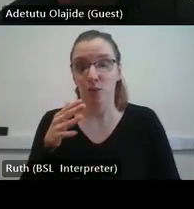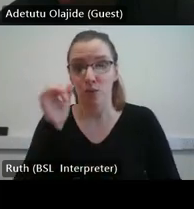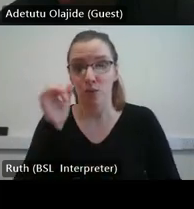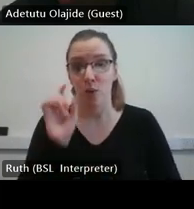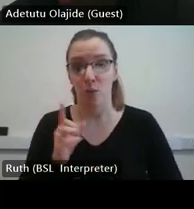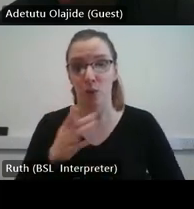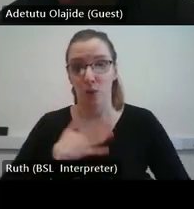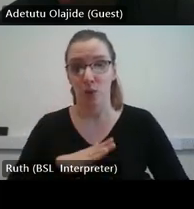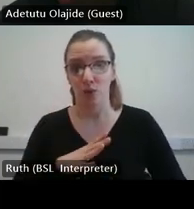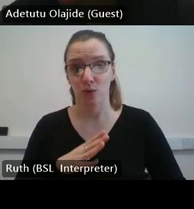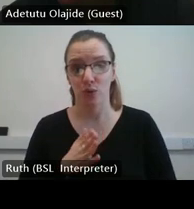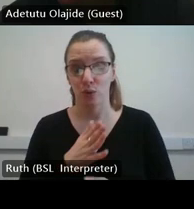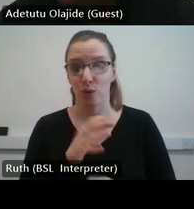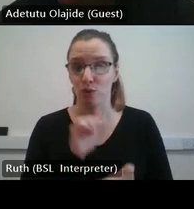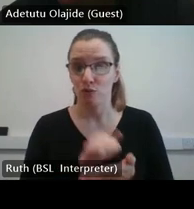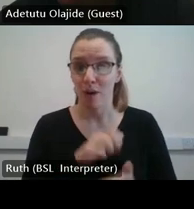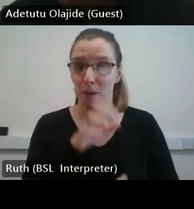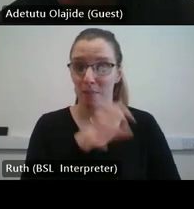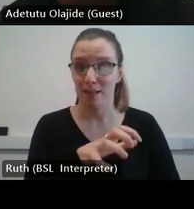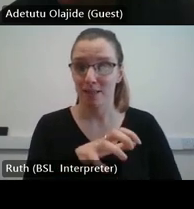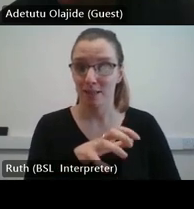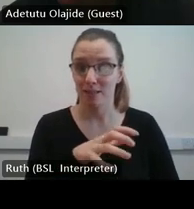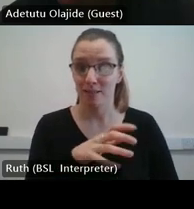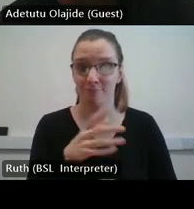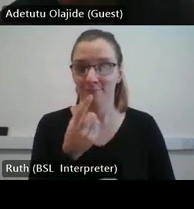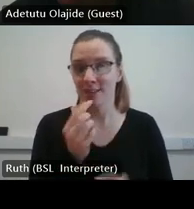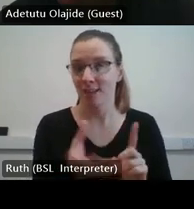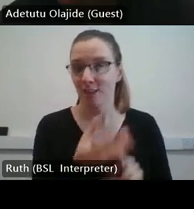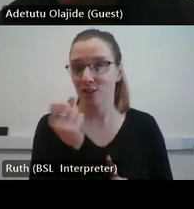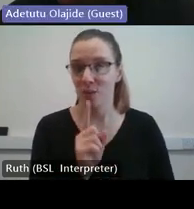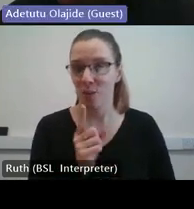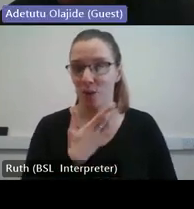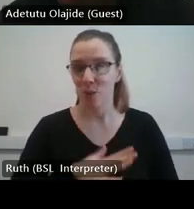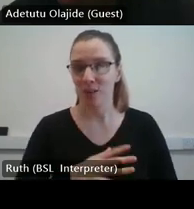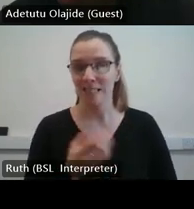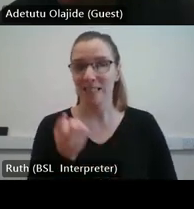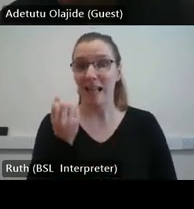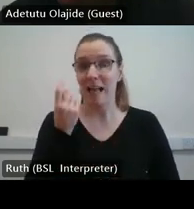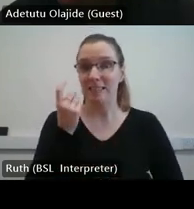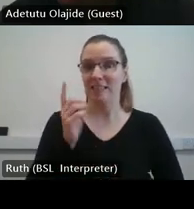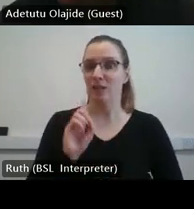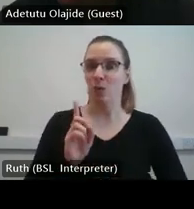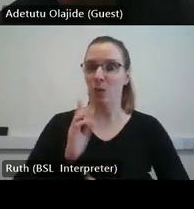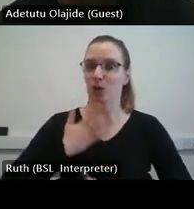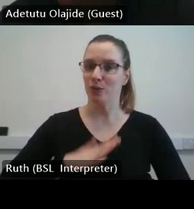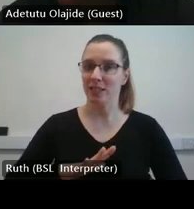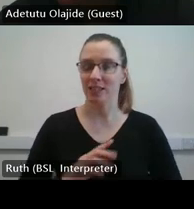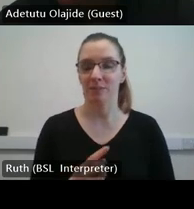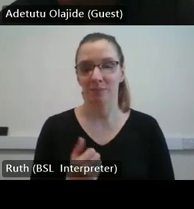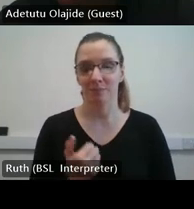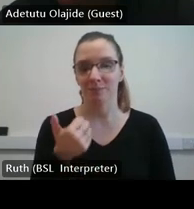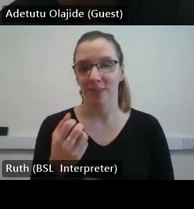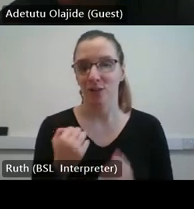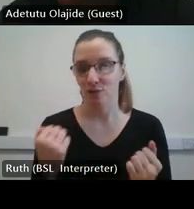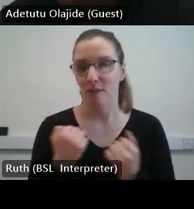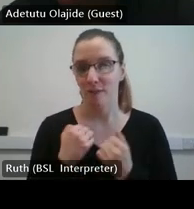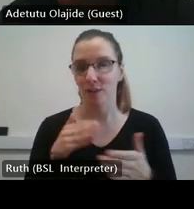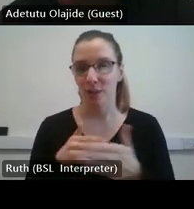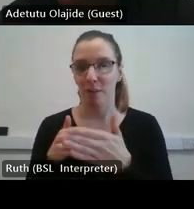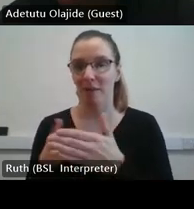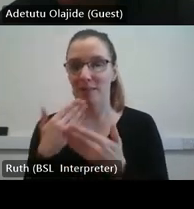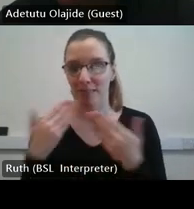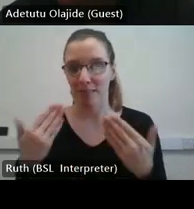right places, you get and you, what you need. Yeah, so understanding of that fit, that's a really good reflection. Those barriers. Thank you.